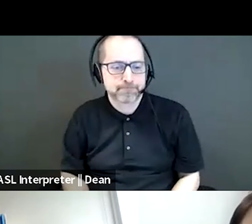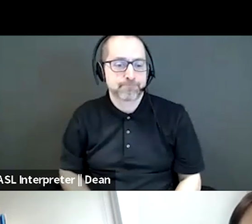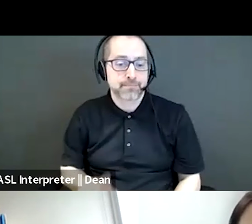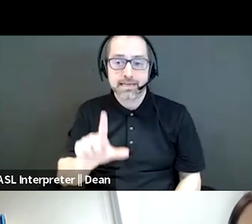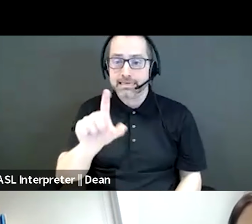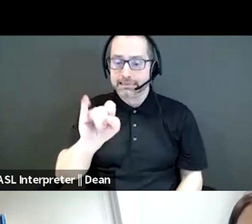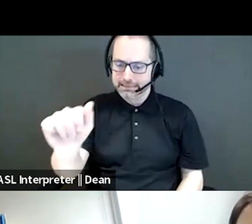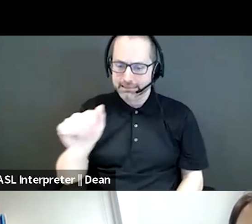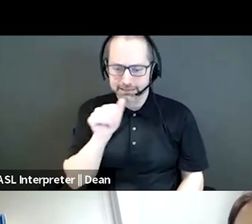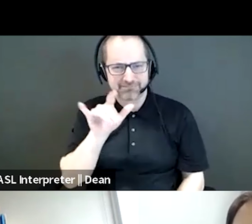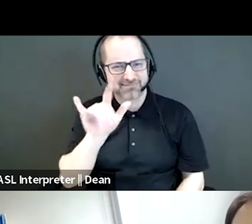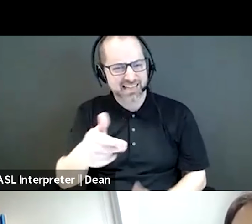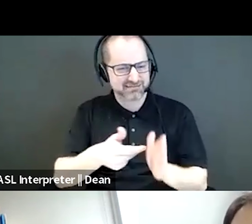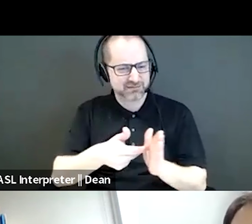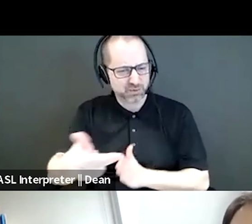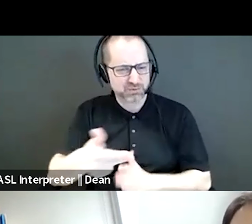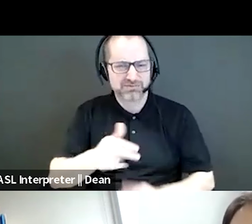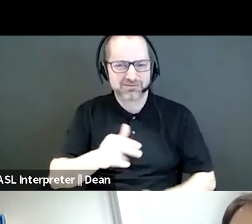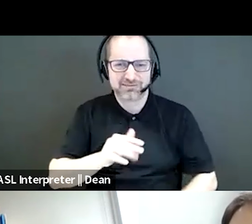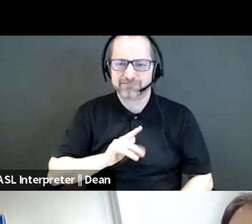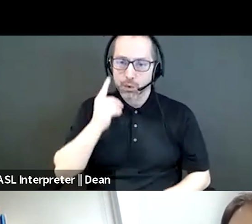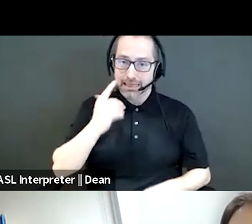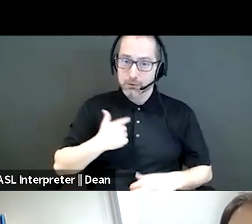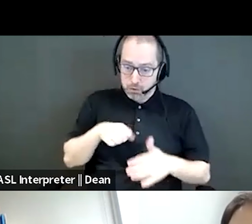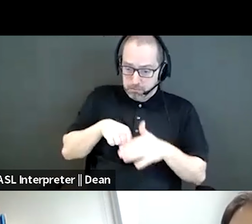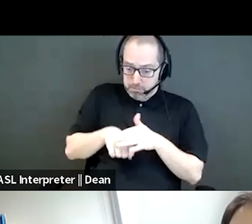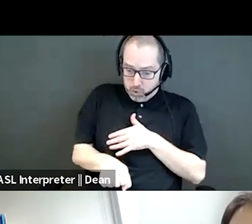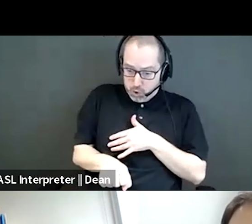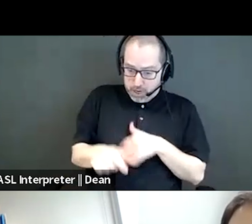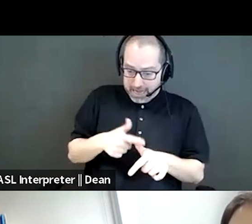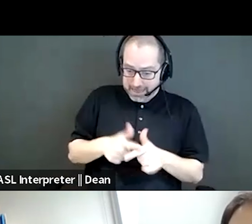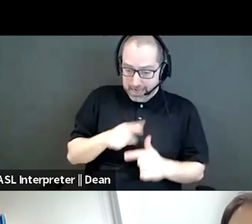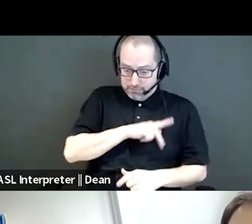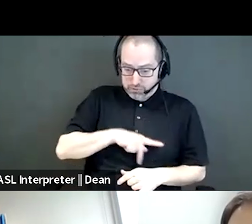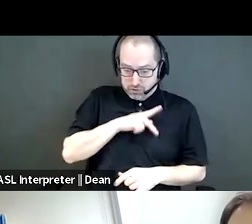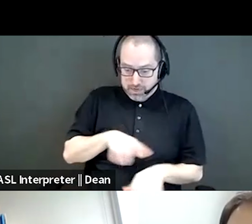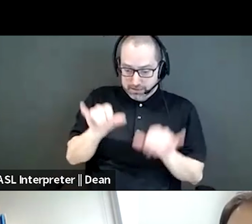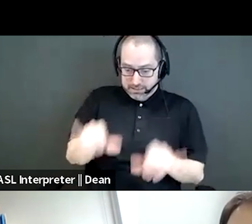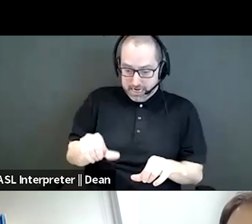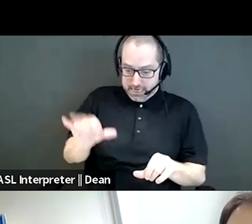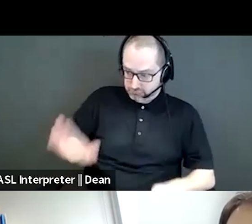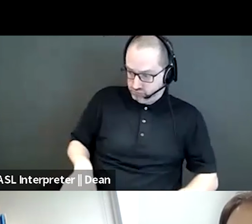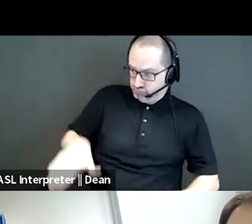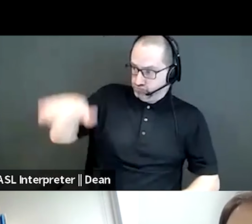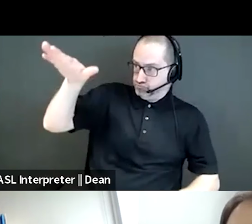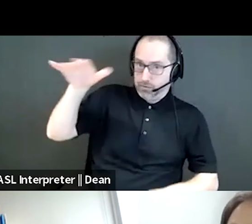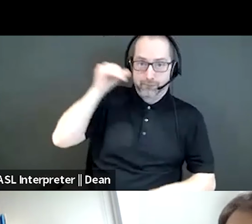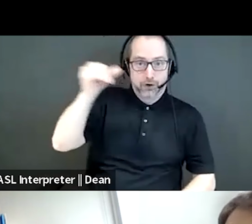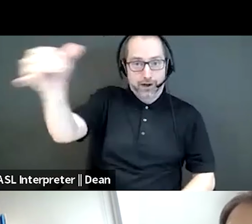were born is who we are forever. But I mean, can you imagine hiring someone who's never learned anything over the 20 years of being hired?